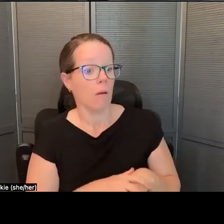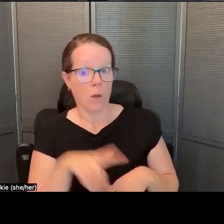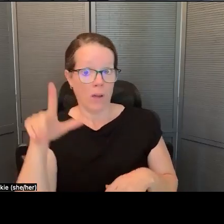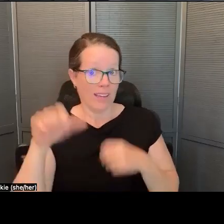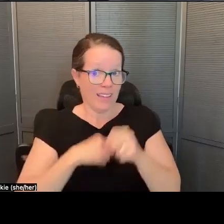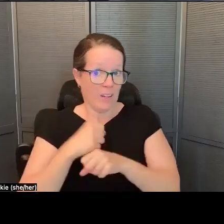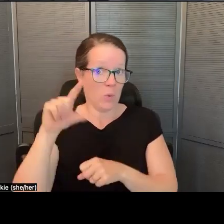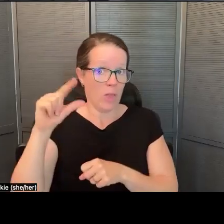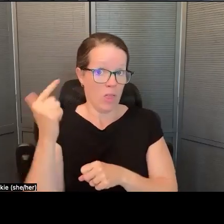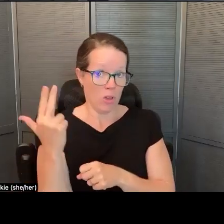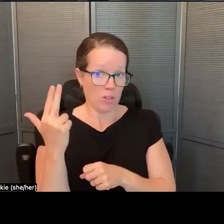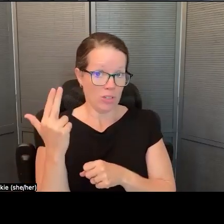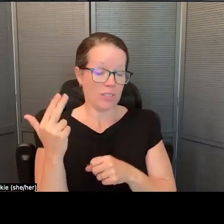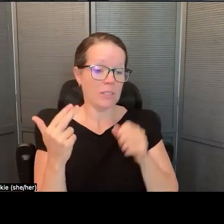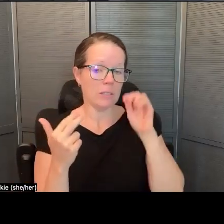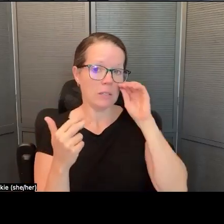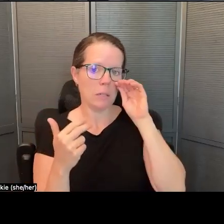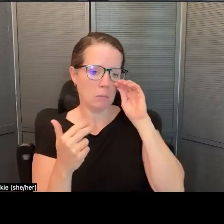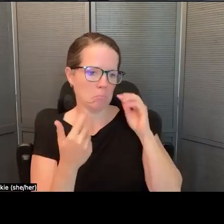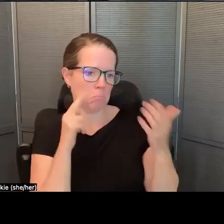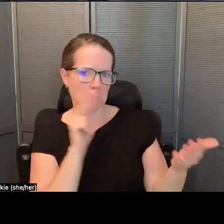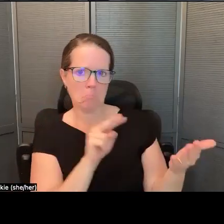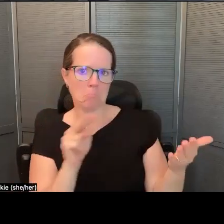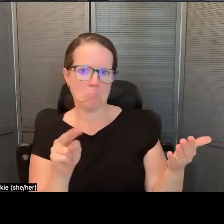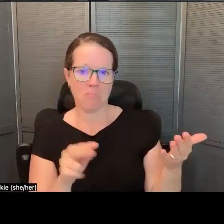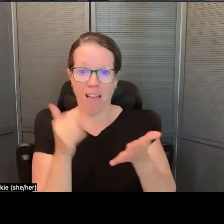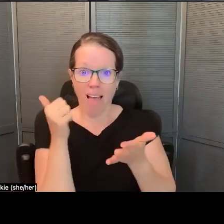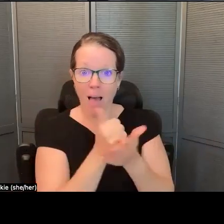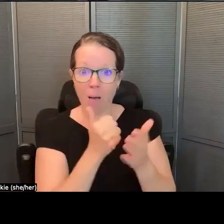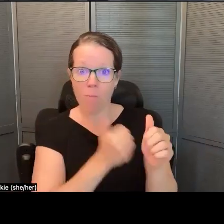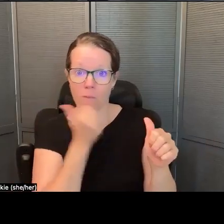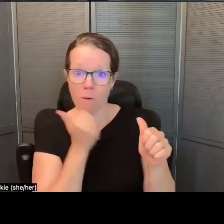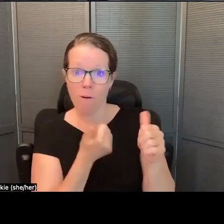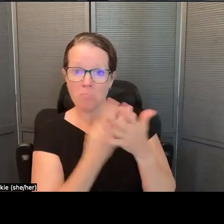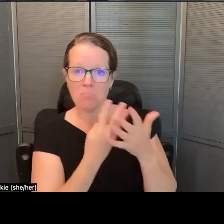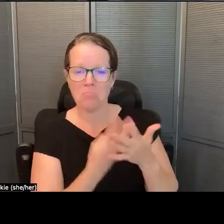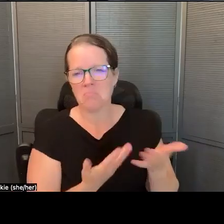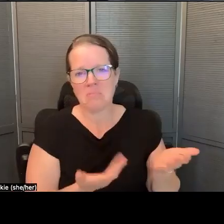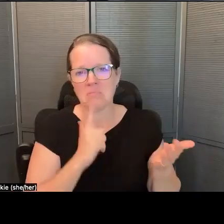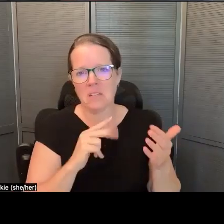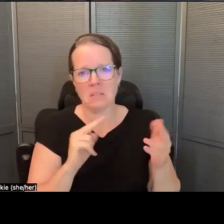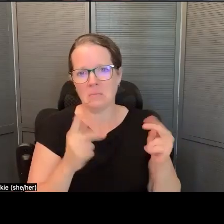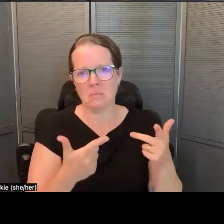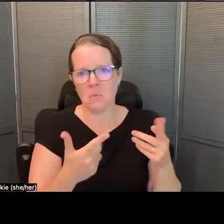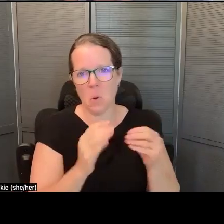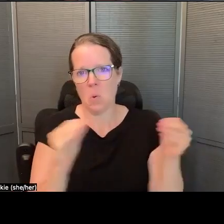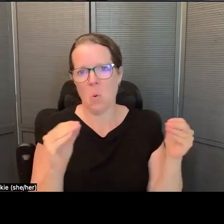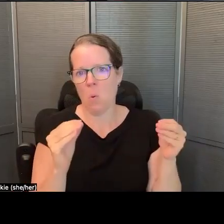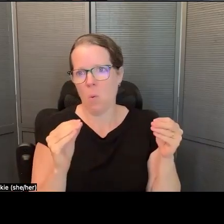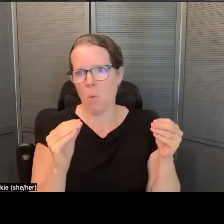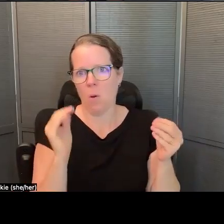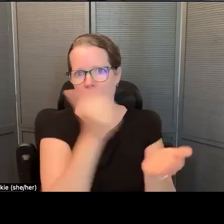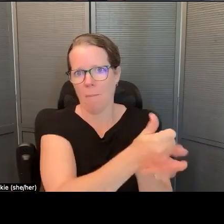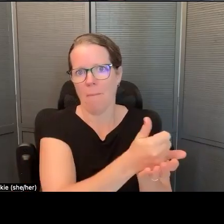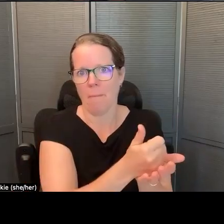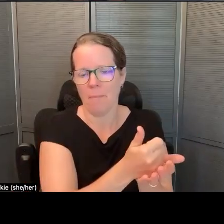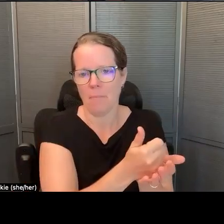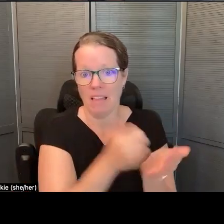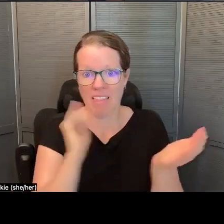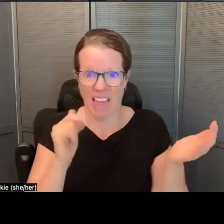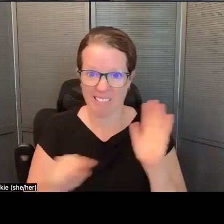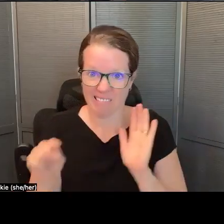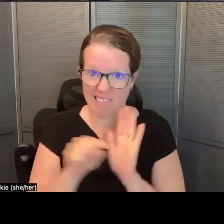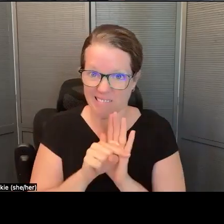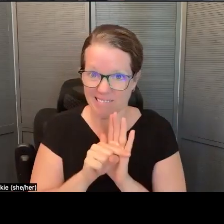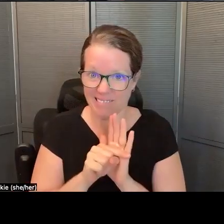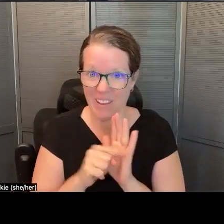no difference between the recidivism rates of the two groups, which is unfortunately a bad finding for my kind of